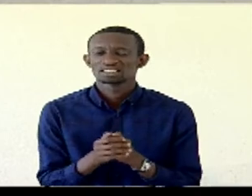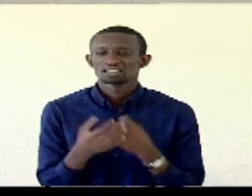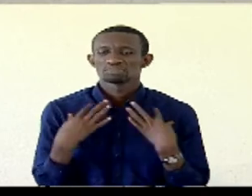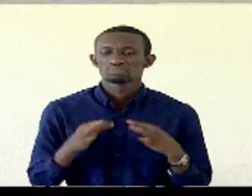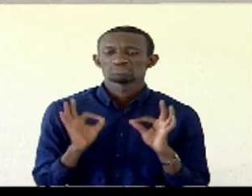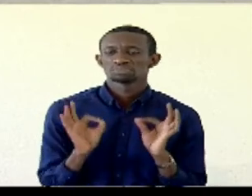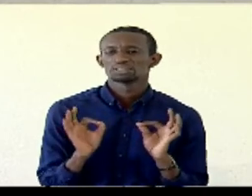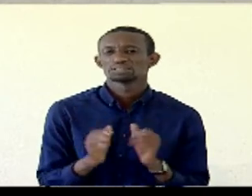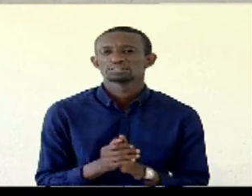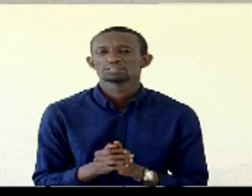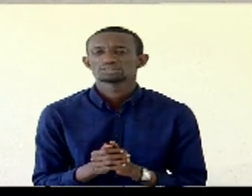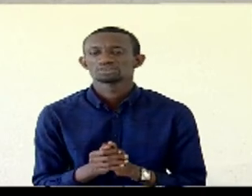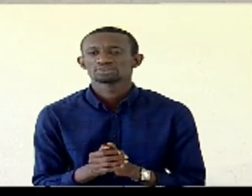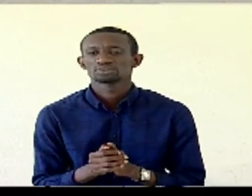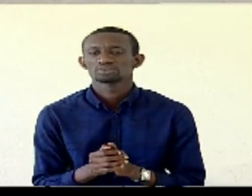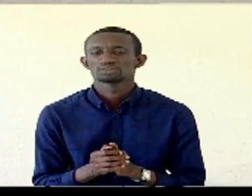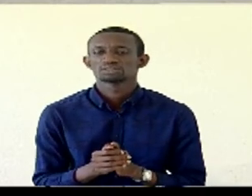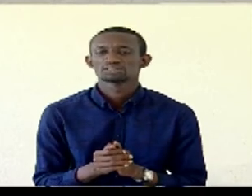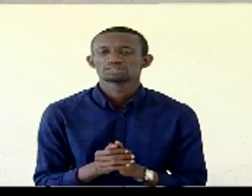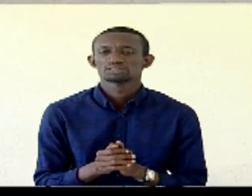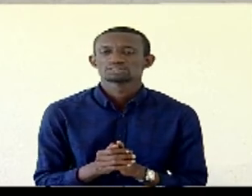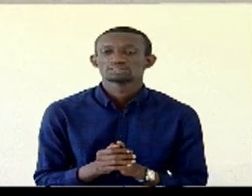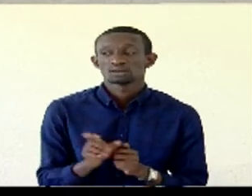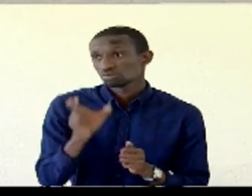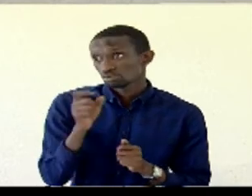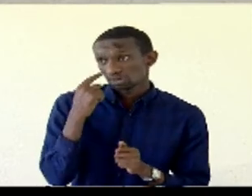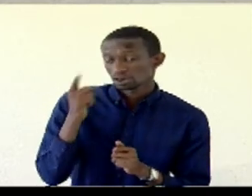dressing. Could he be saying, wow, you look so smart?